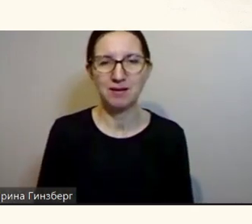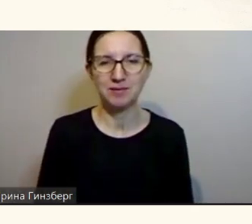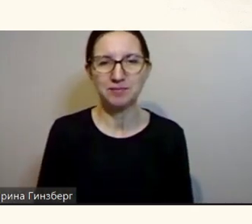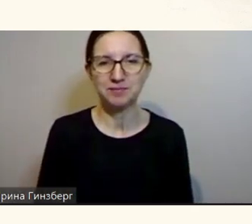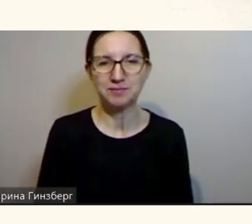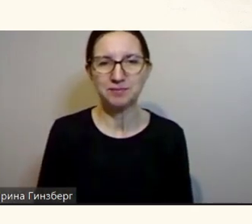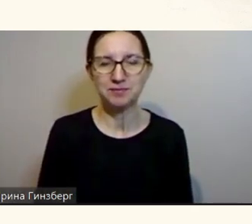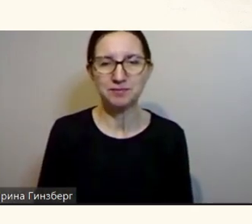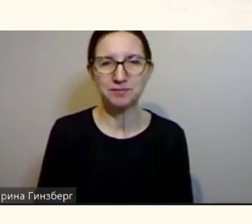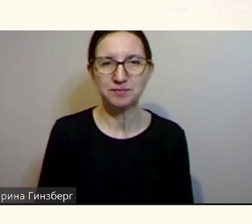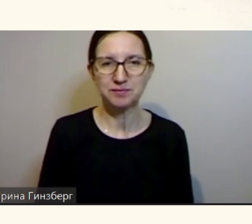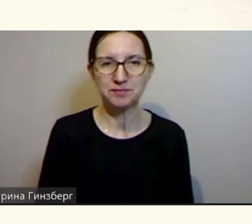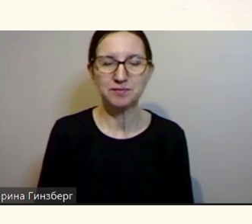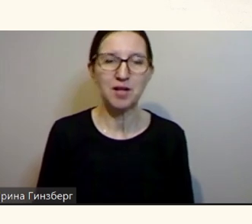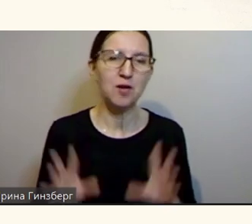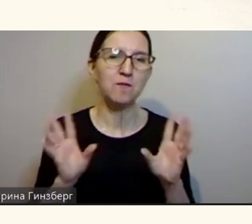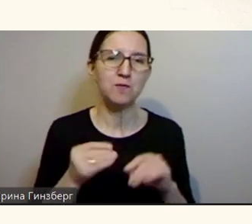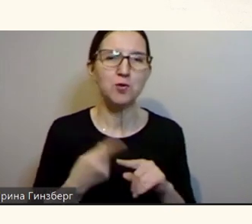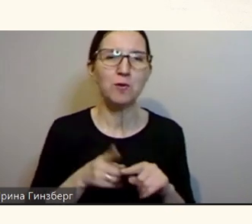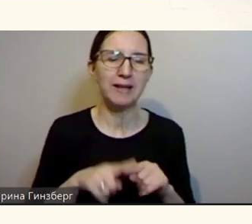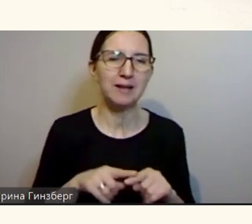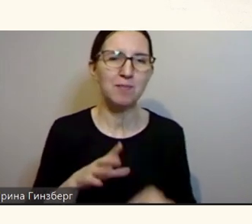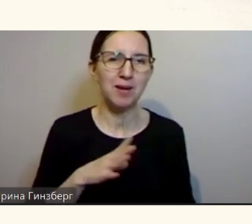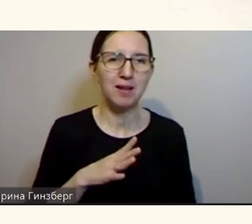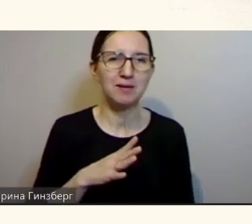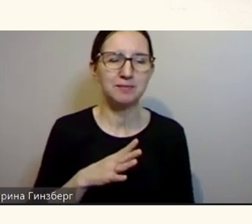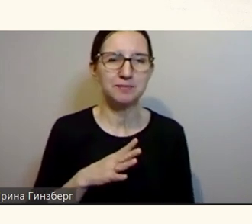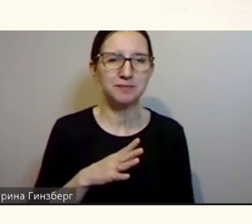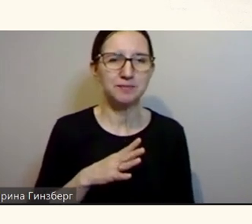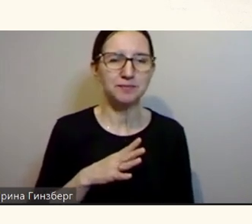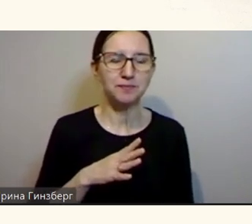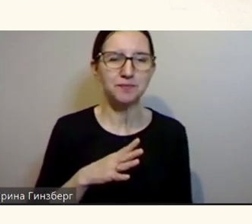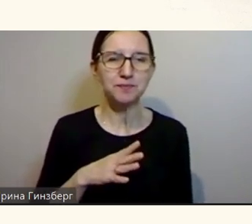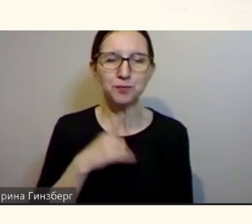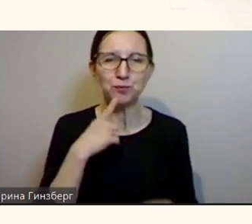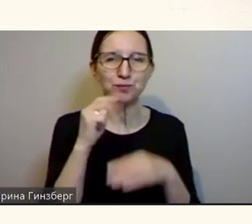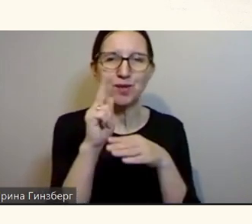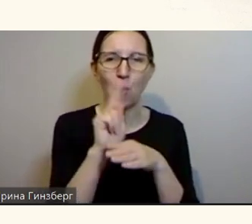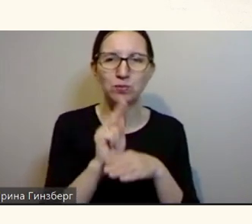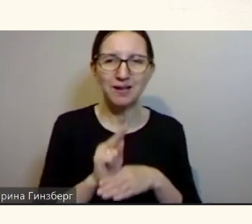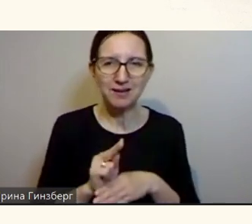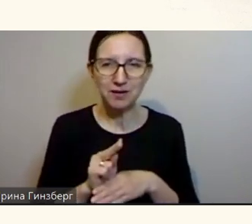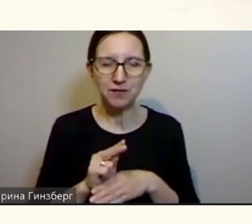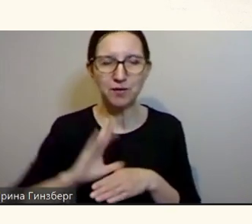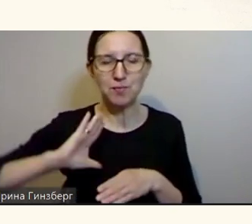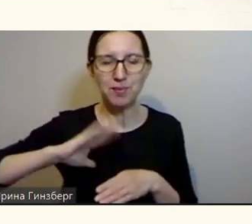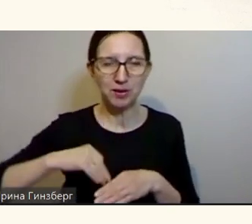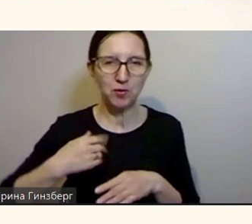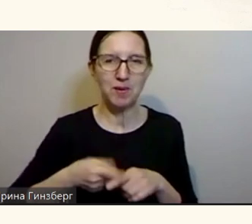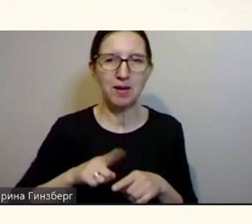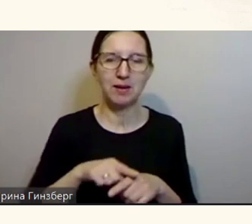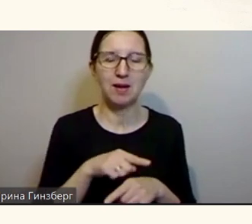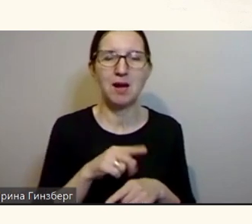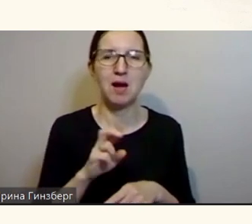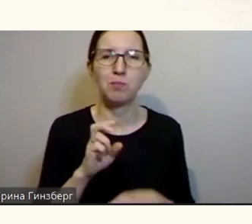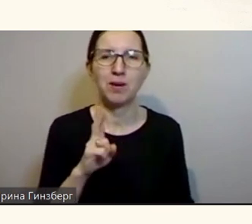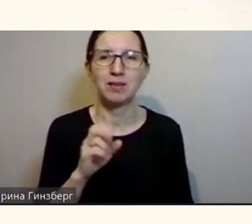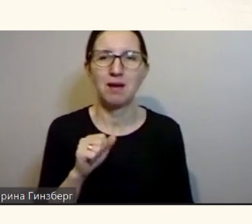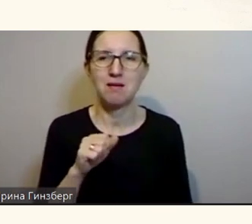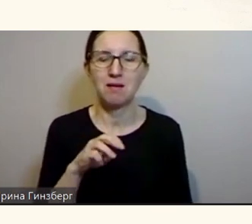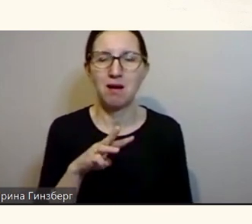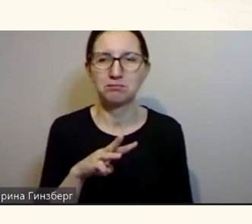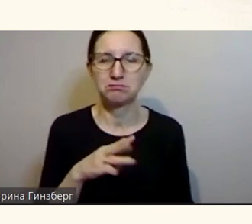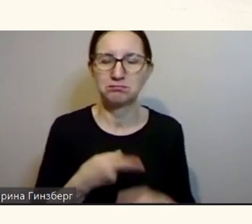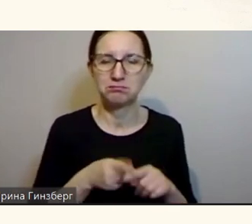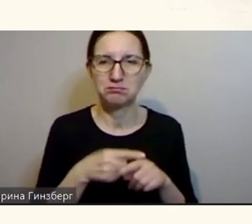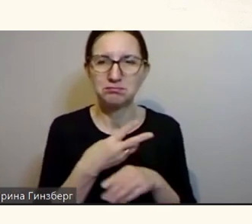videotape. And the edit machine played it back in very slowly. So it's literally